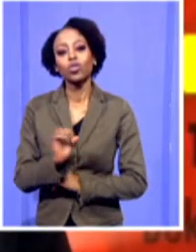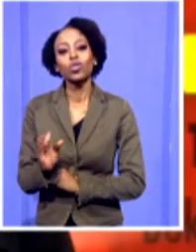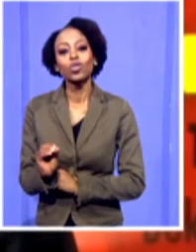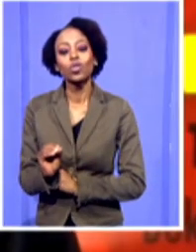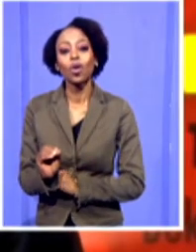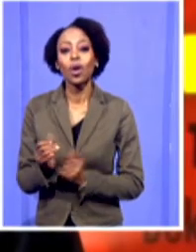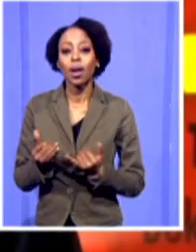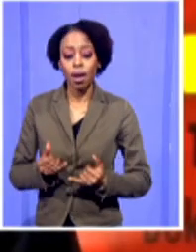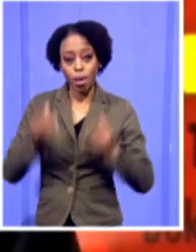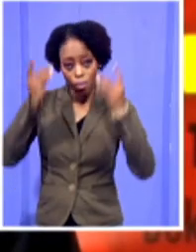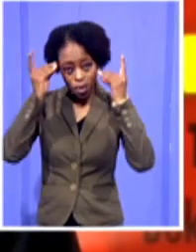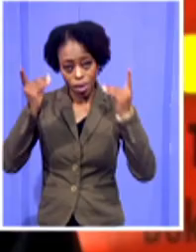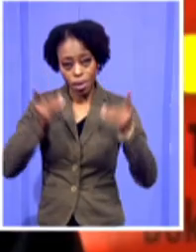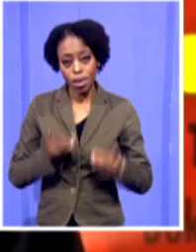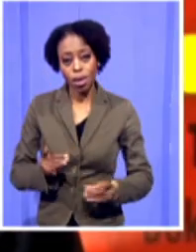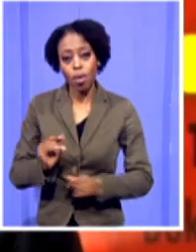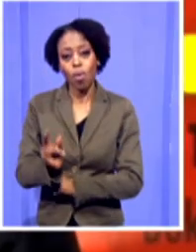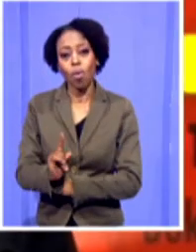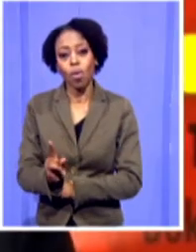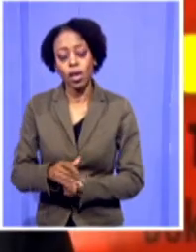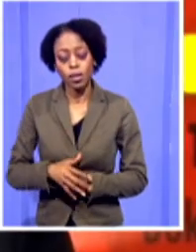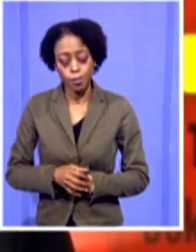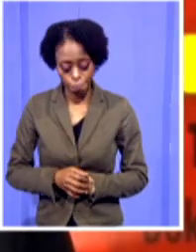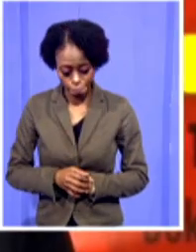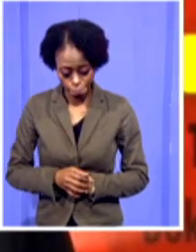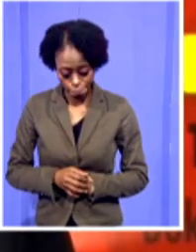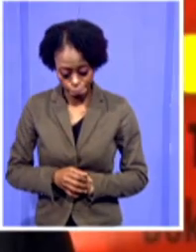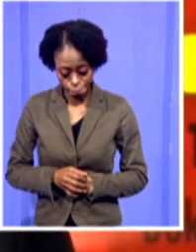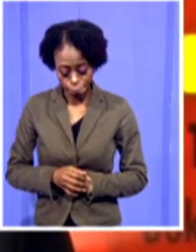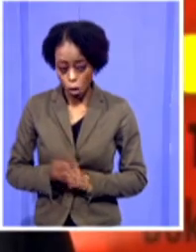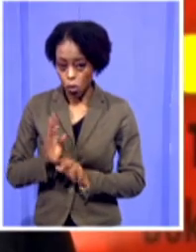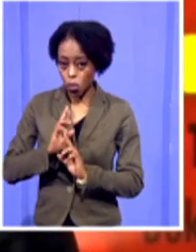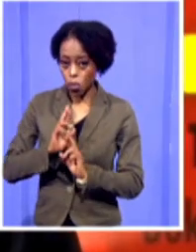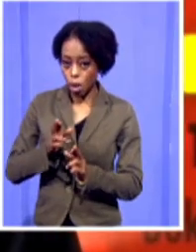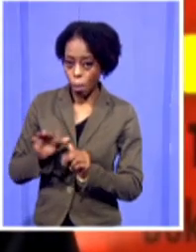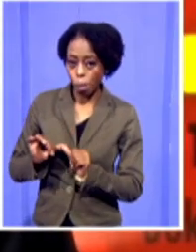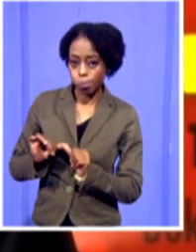What I'm ruling again, let's continue with the report.